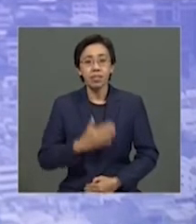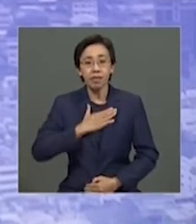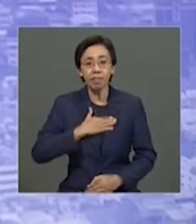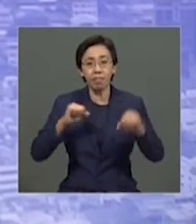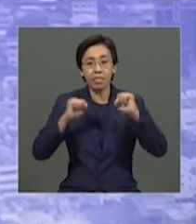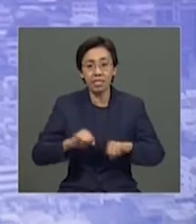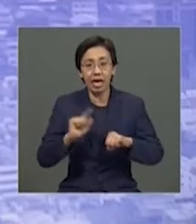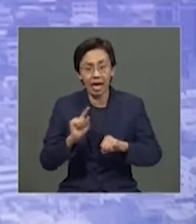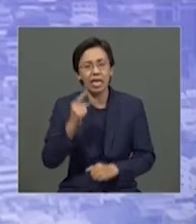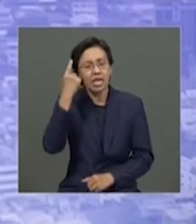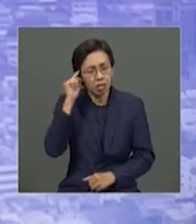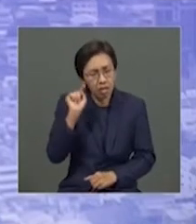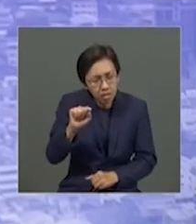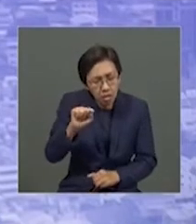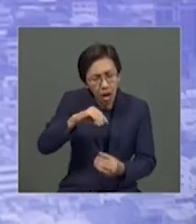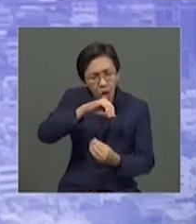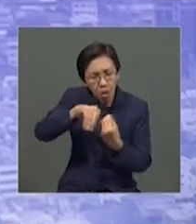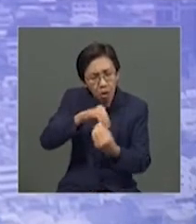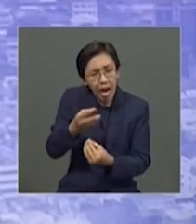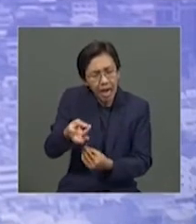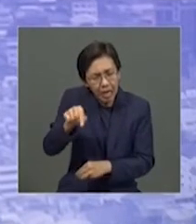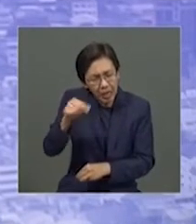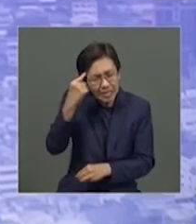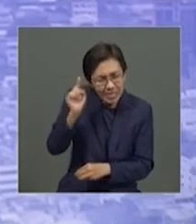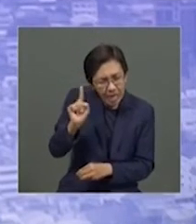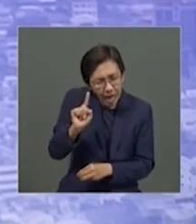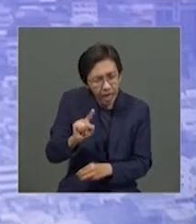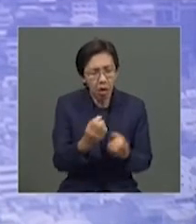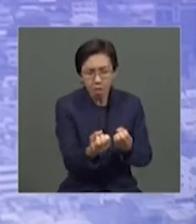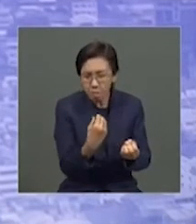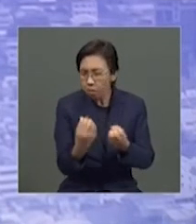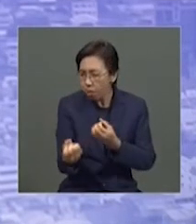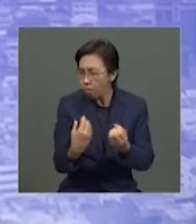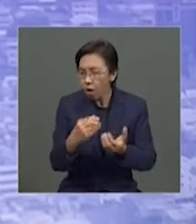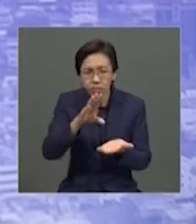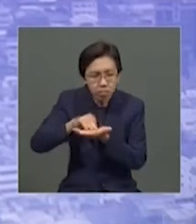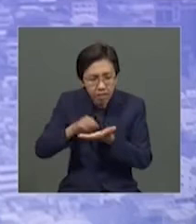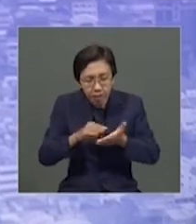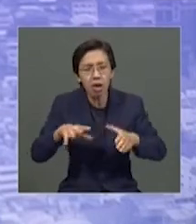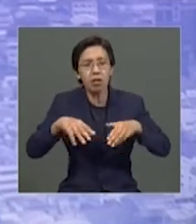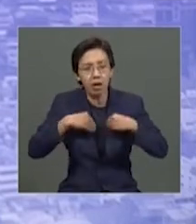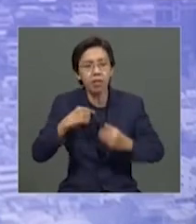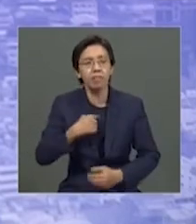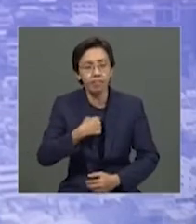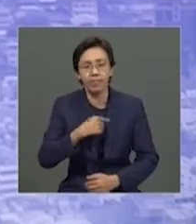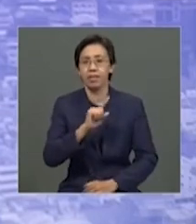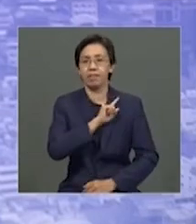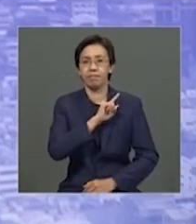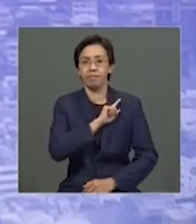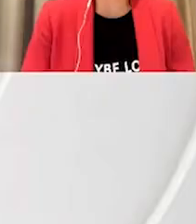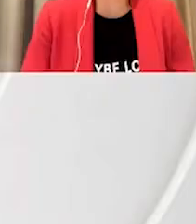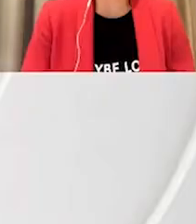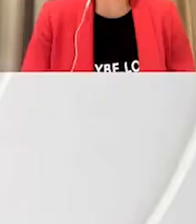informative conversation. That's what the attention and intention and focus of the leader supposed to be on that